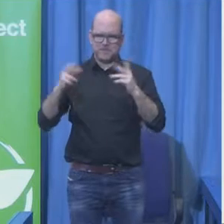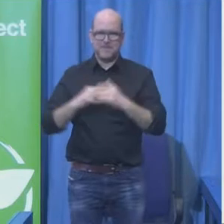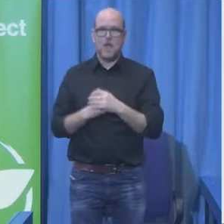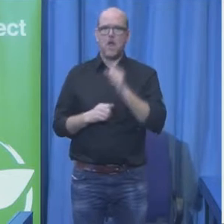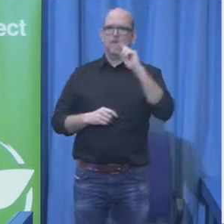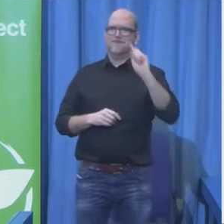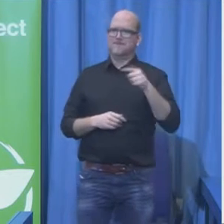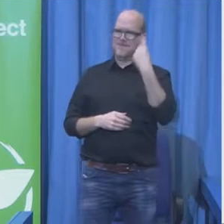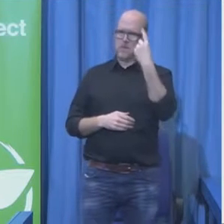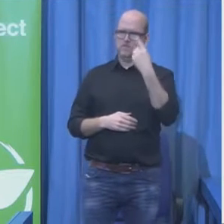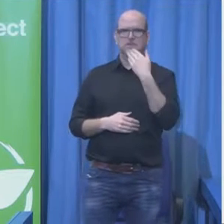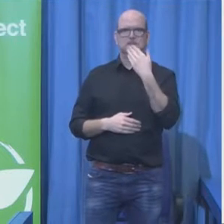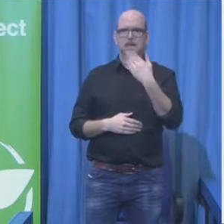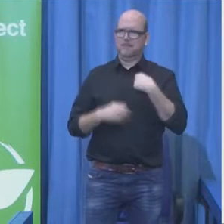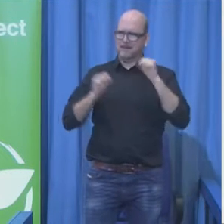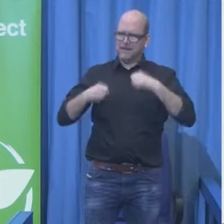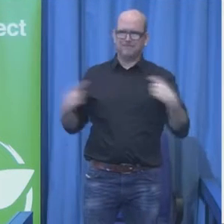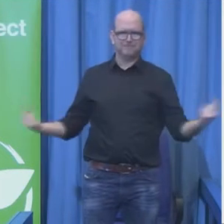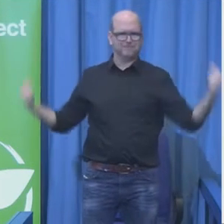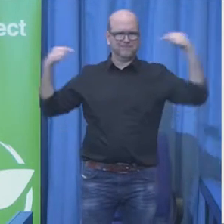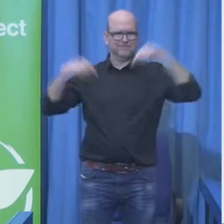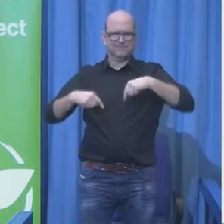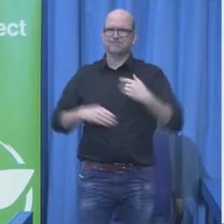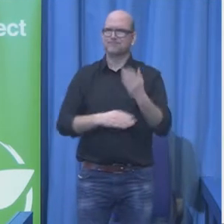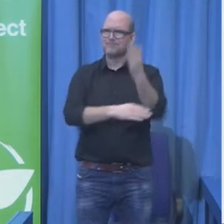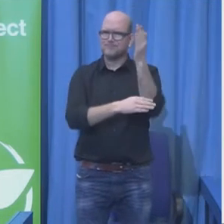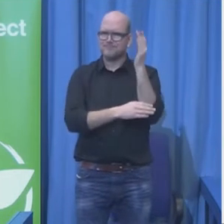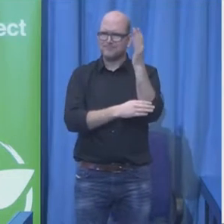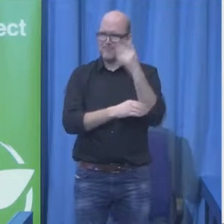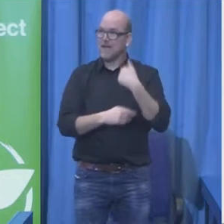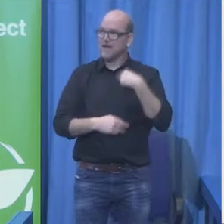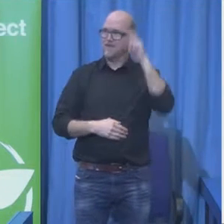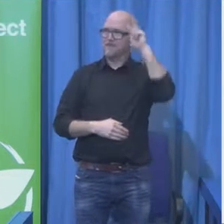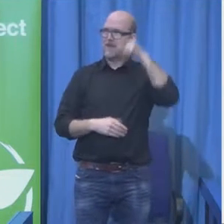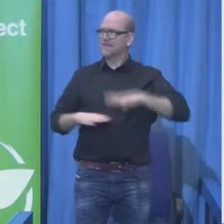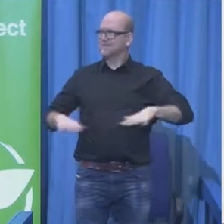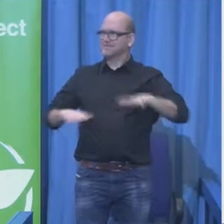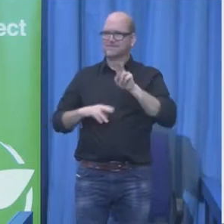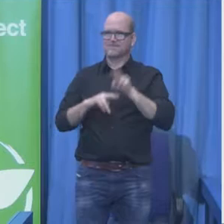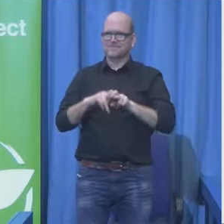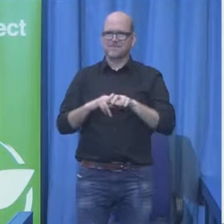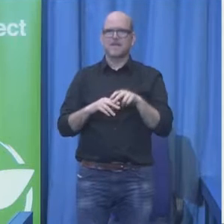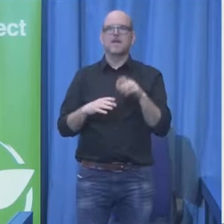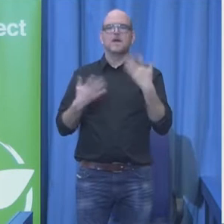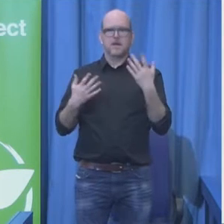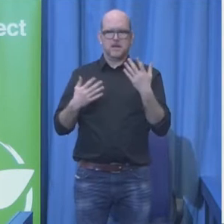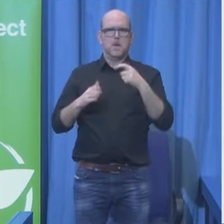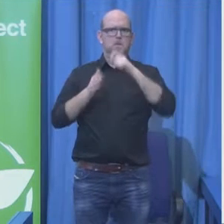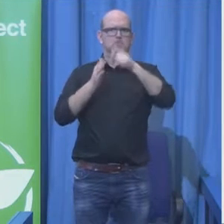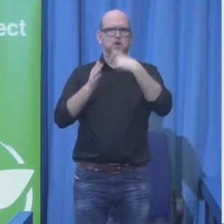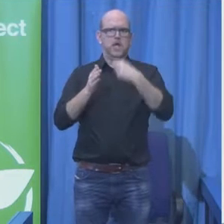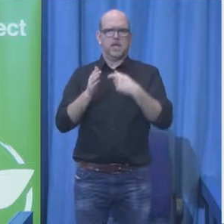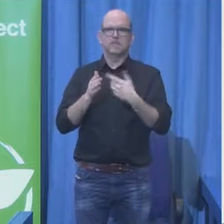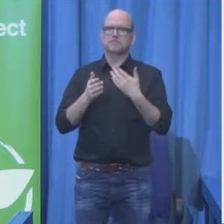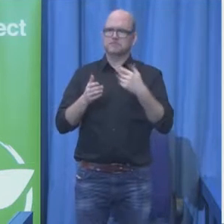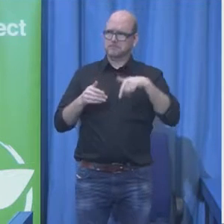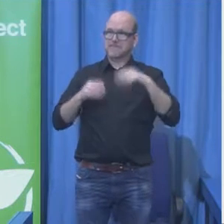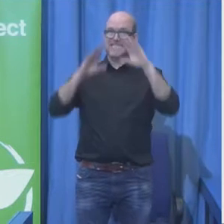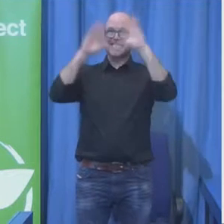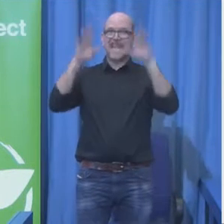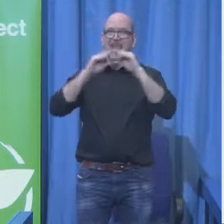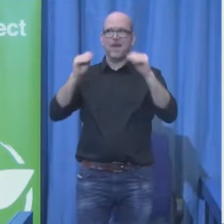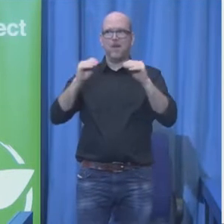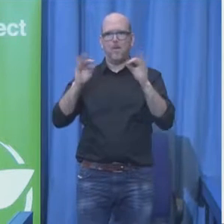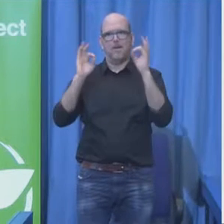in Vienna. This is our second time taking part in the Zero Project conference, and I hope in the future we will always take